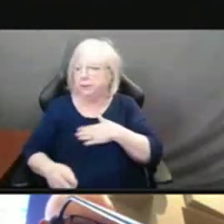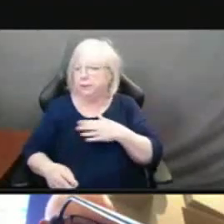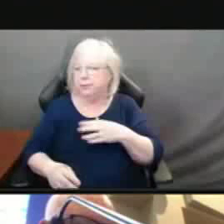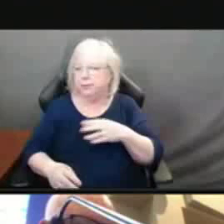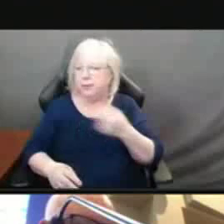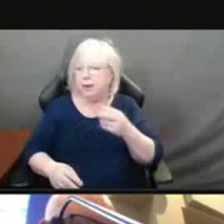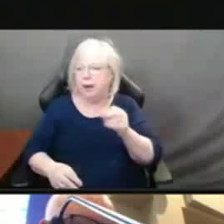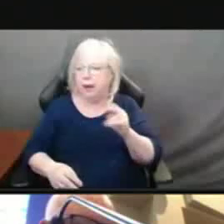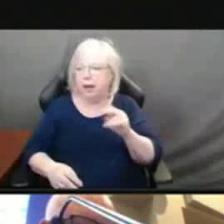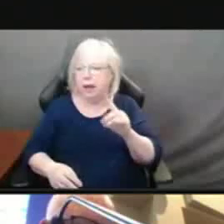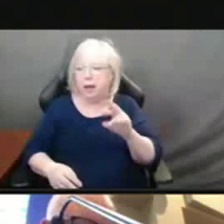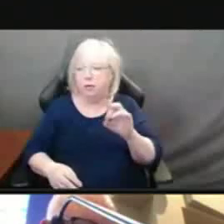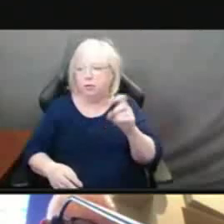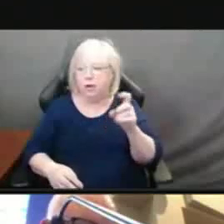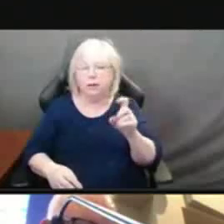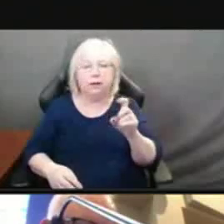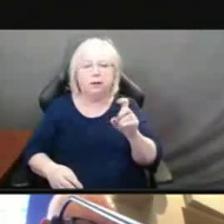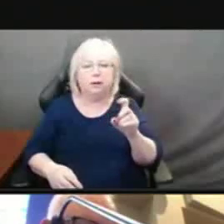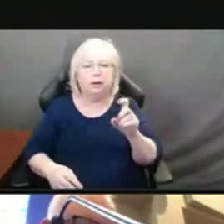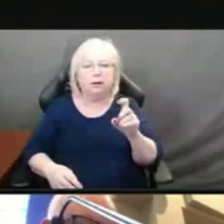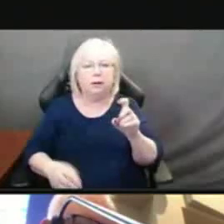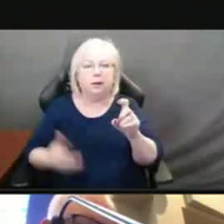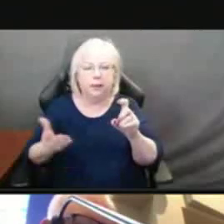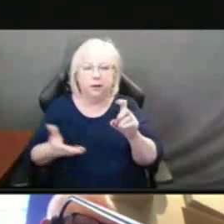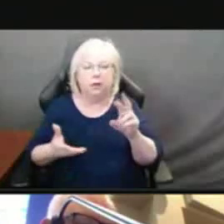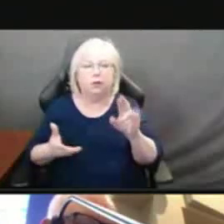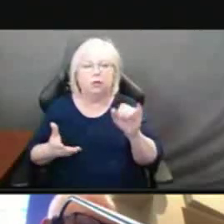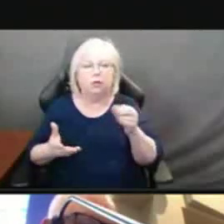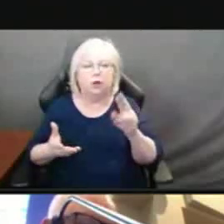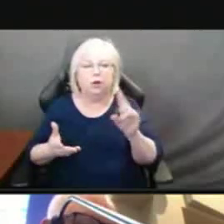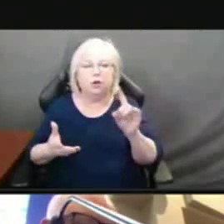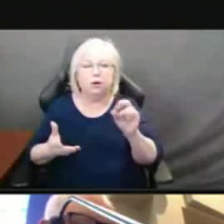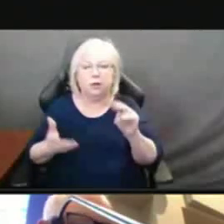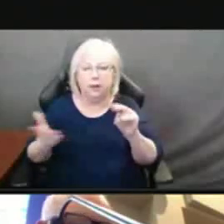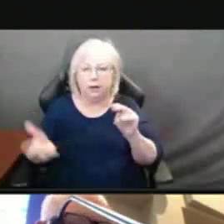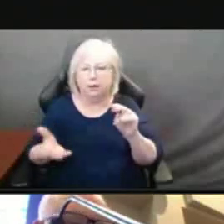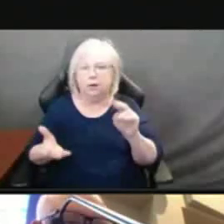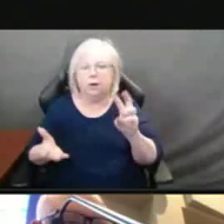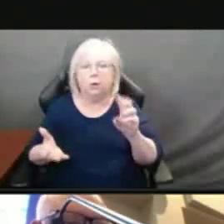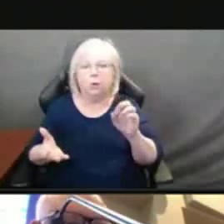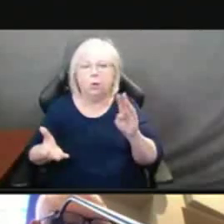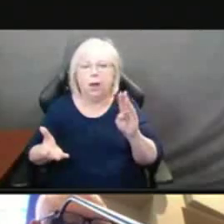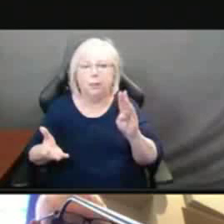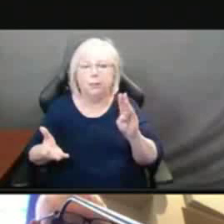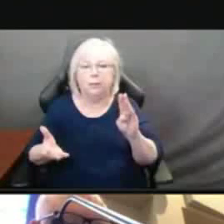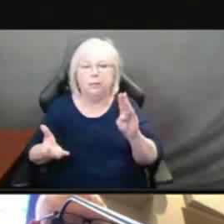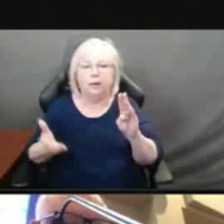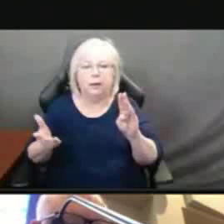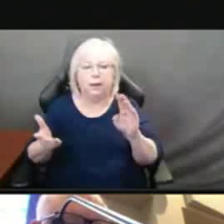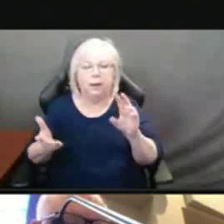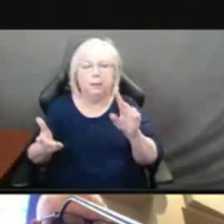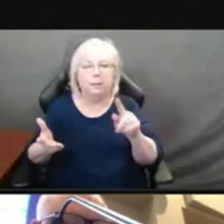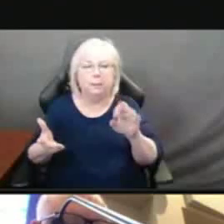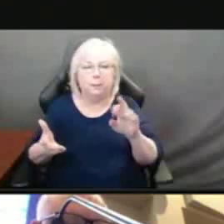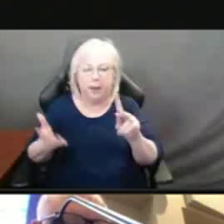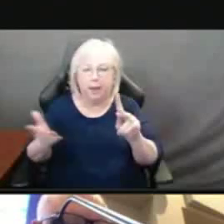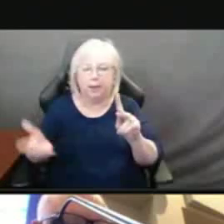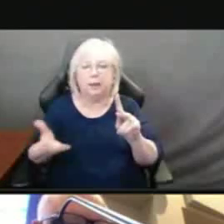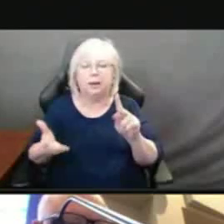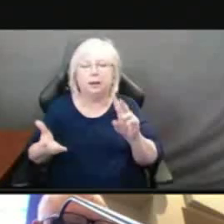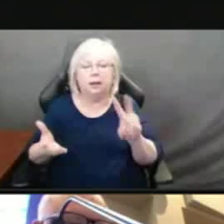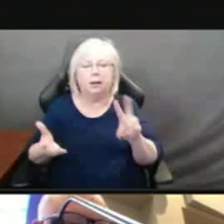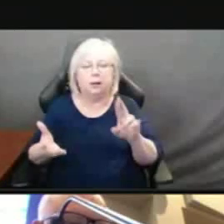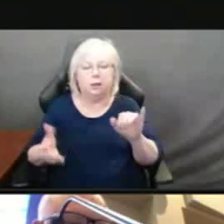Director Hendricks, Director Richardson, Here. Director Webb, Director Peck, here, Director